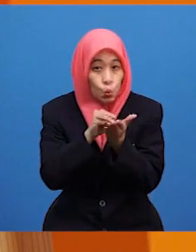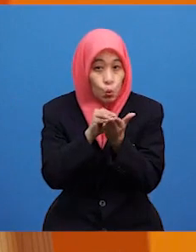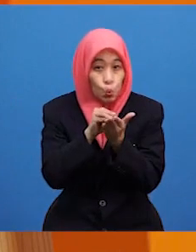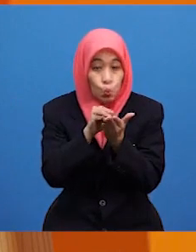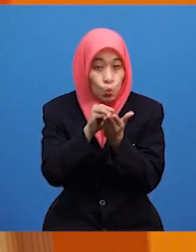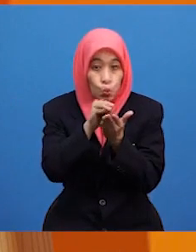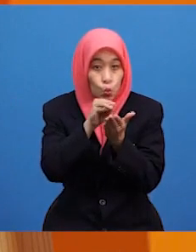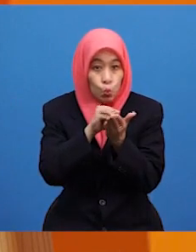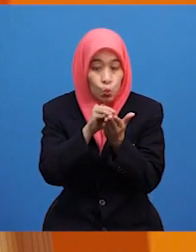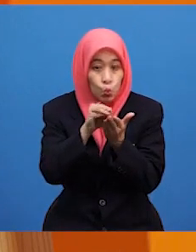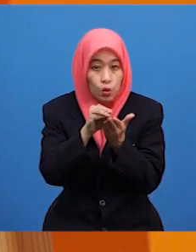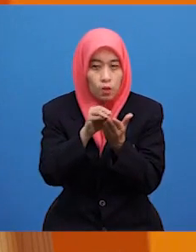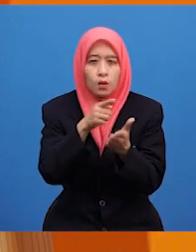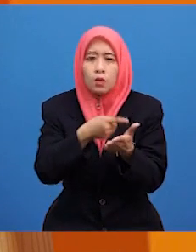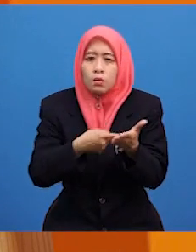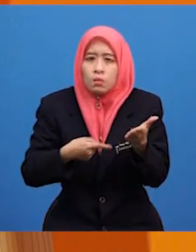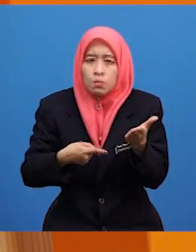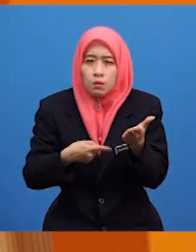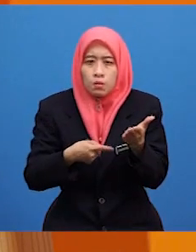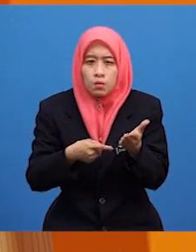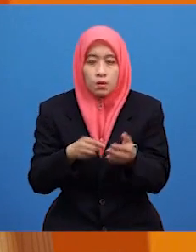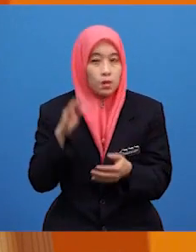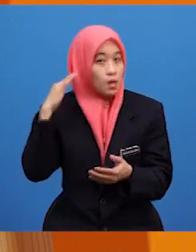Can you guess what animal is this?